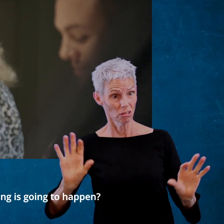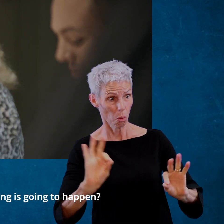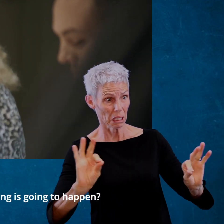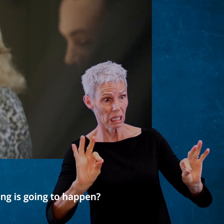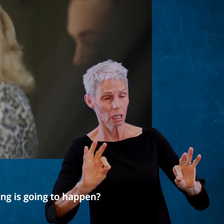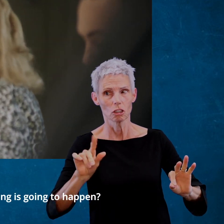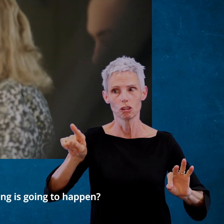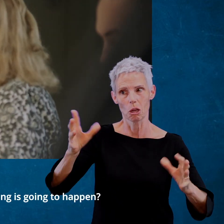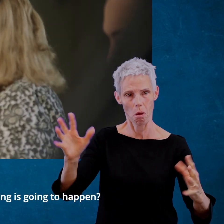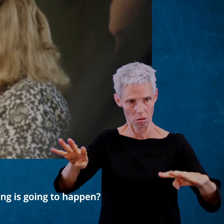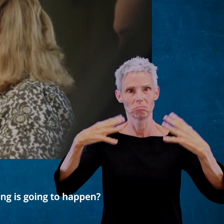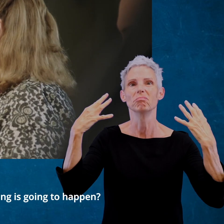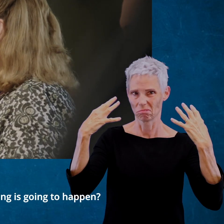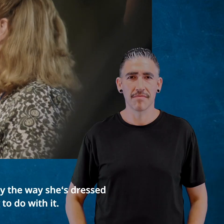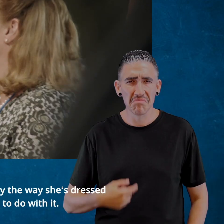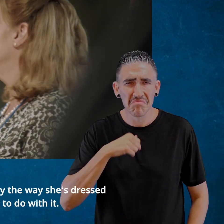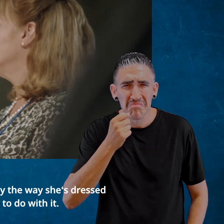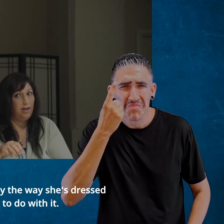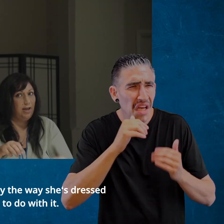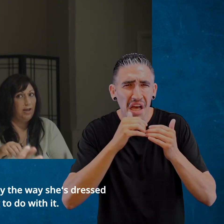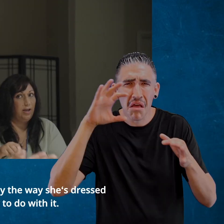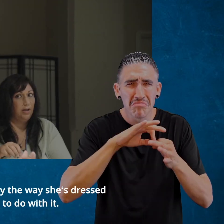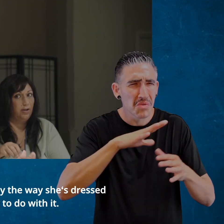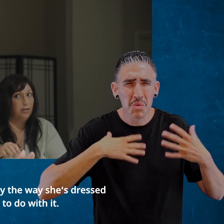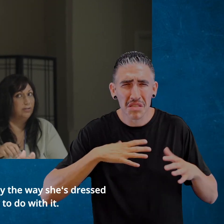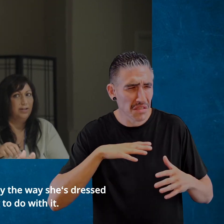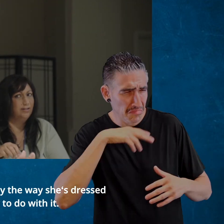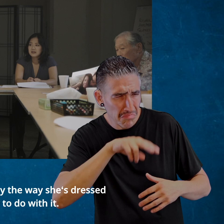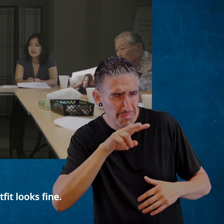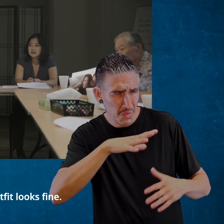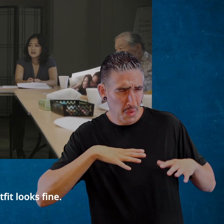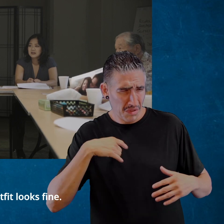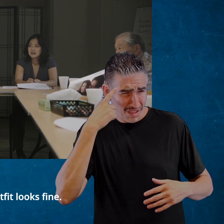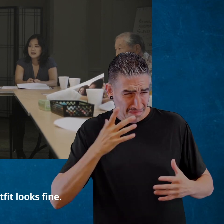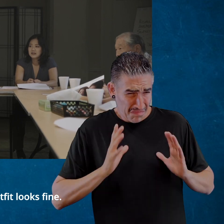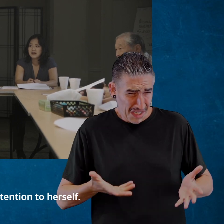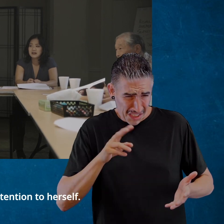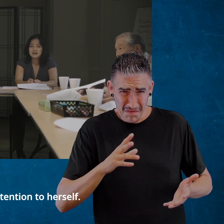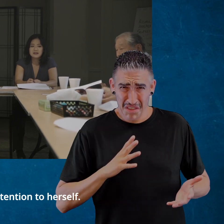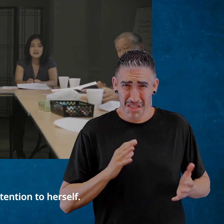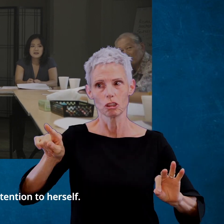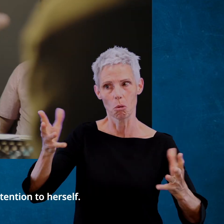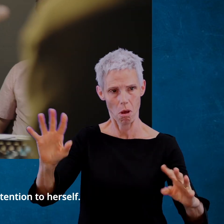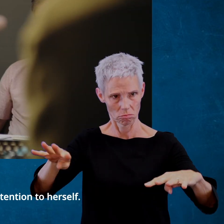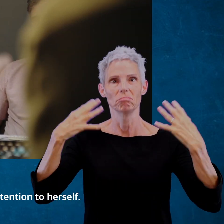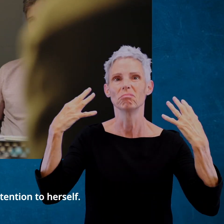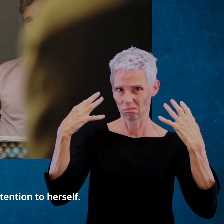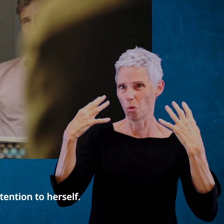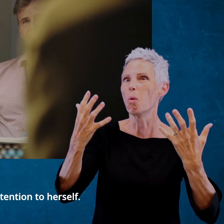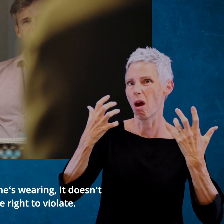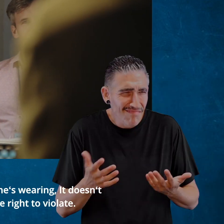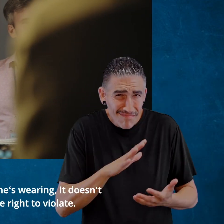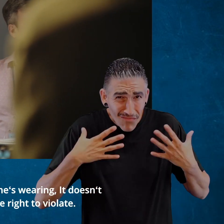drinks. What? I think her dress... You don't think anything's gonna happen? I don't understand why the way she's dressed has anything to do with it. Her outfit looks fine. She's drawing attention to